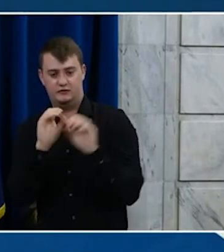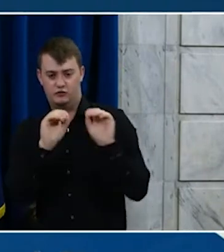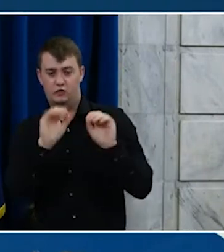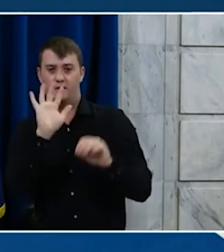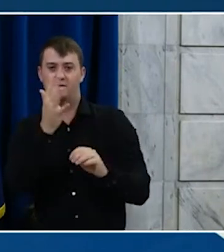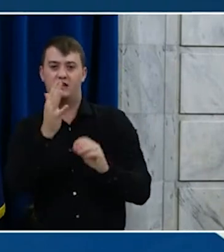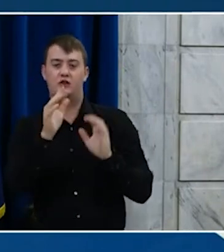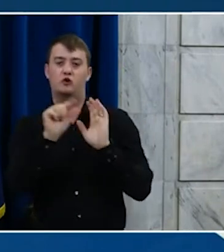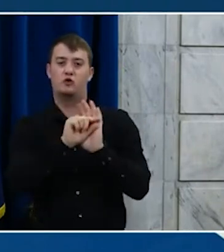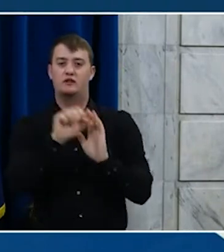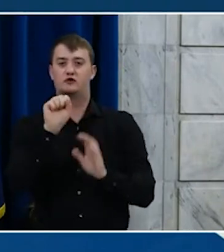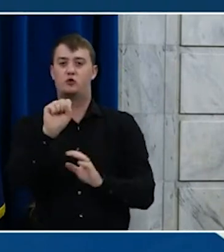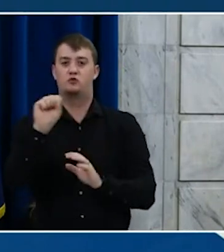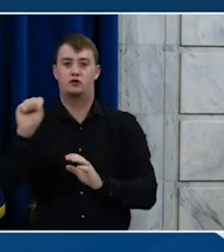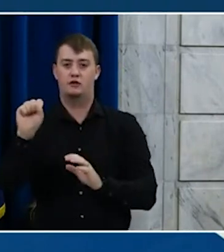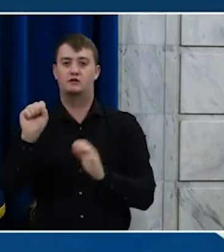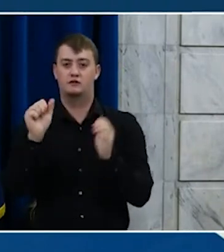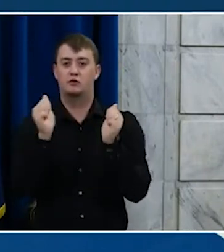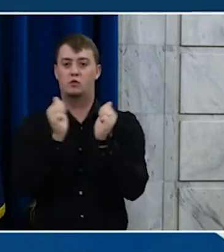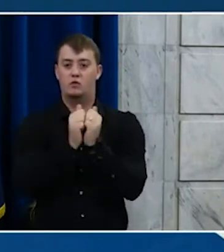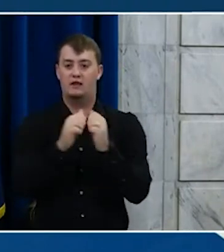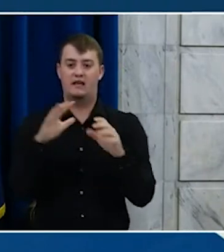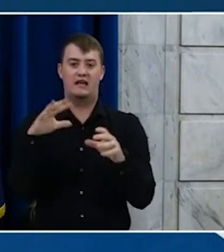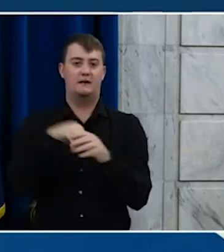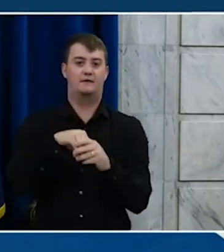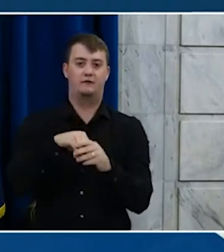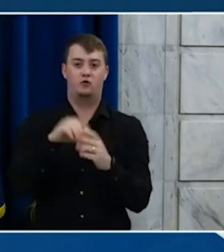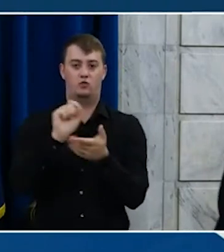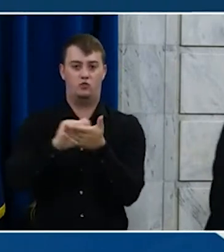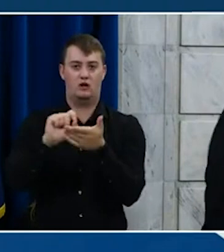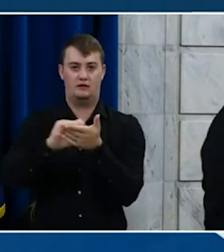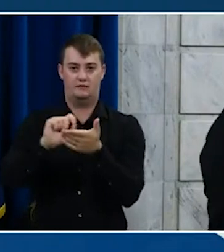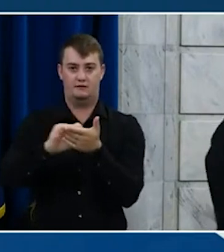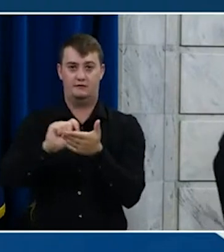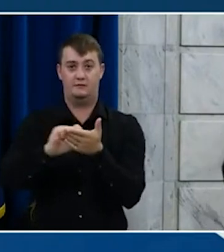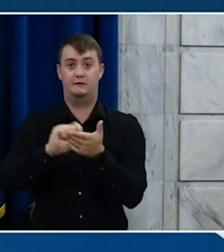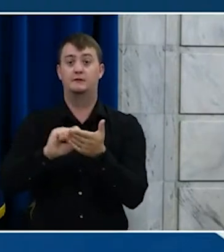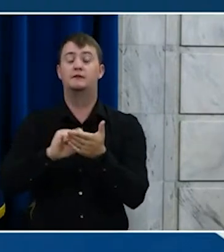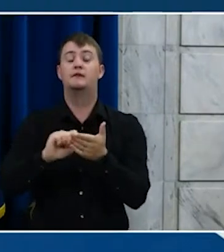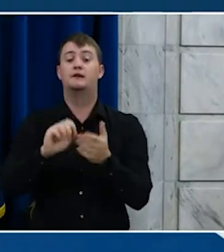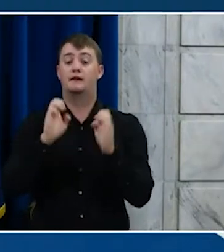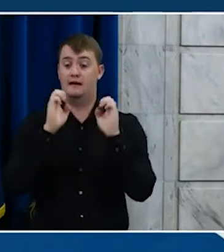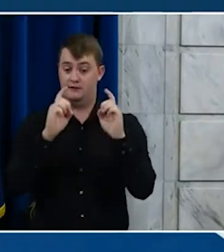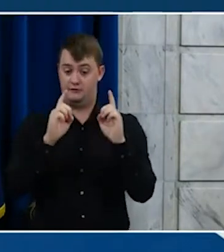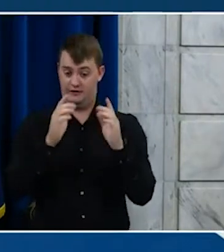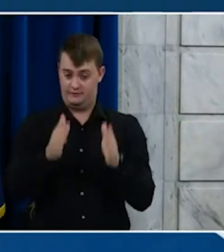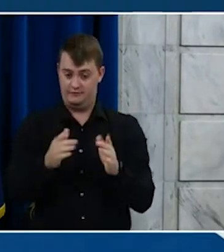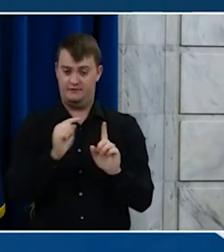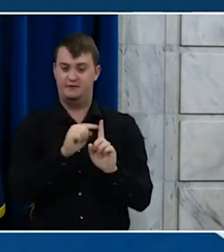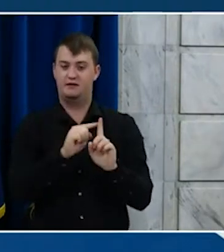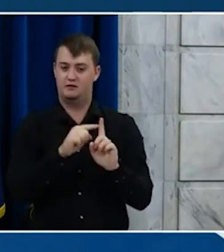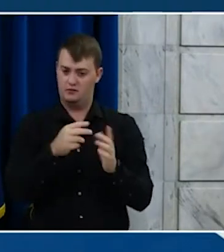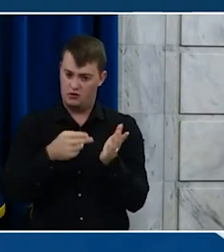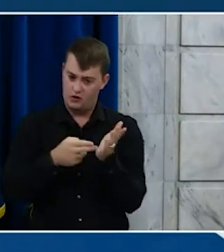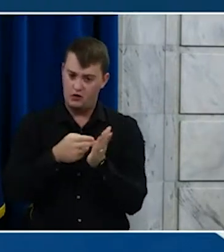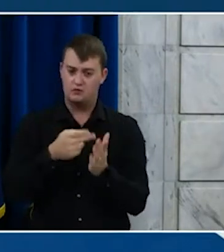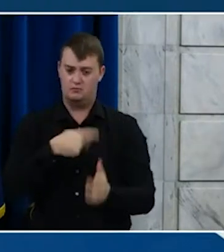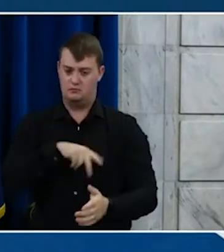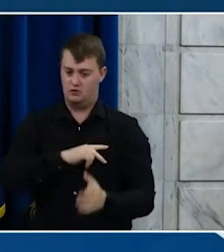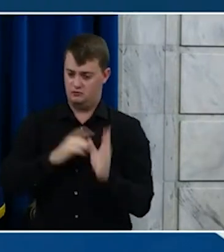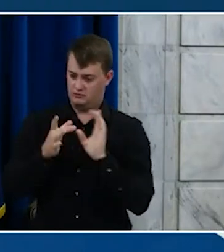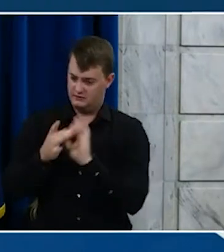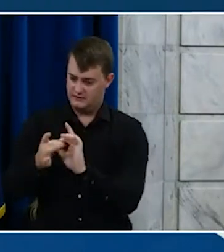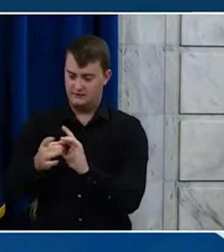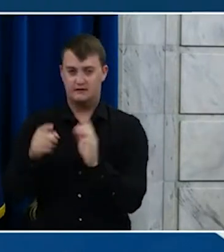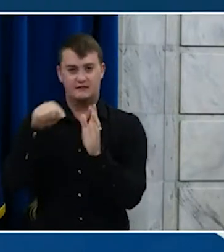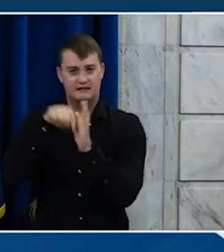grade social studies with integrated writing. As an educator, she encourages authentic, personal connections to help